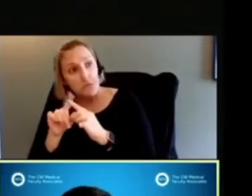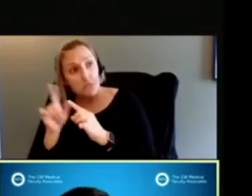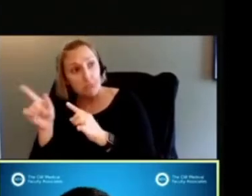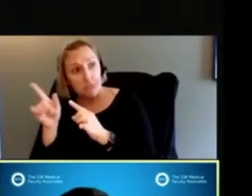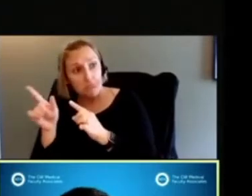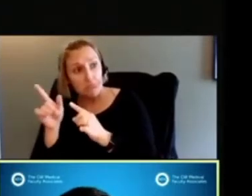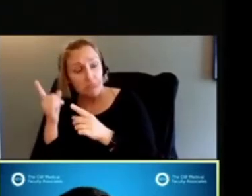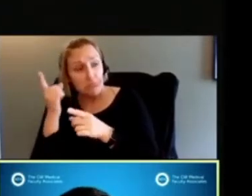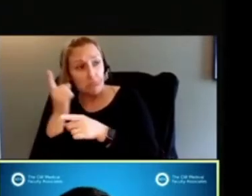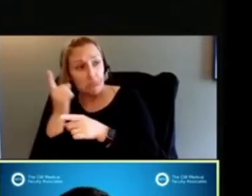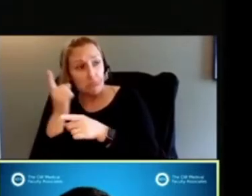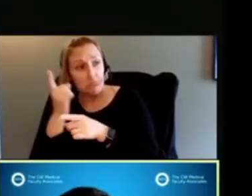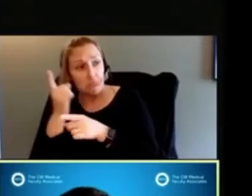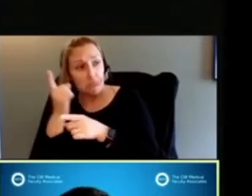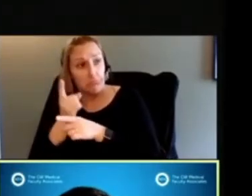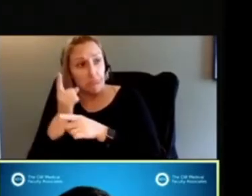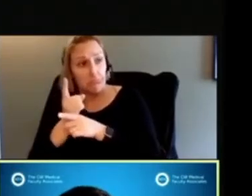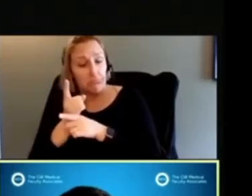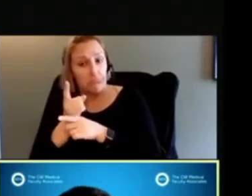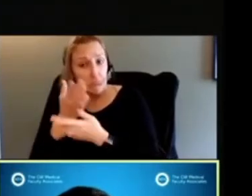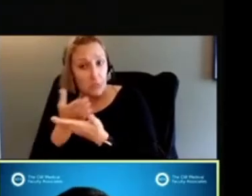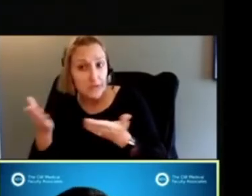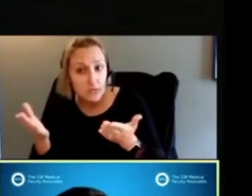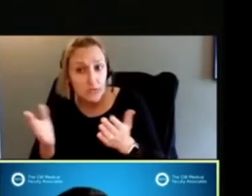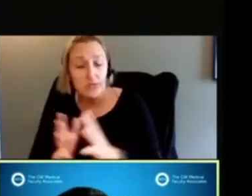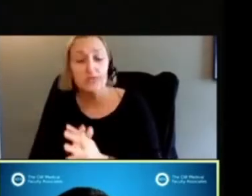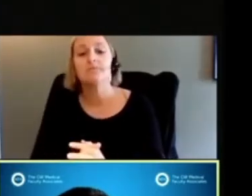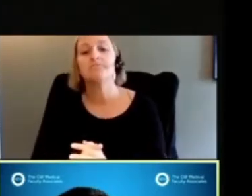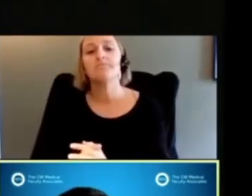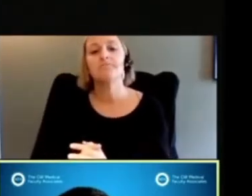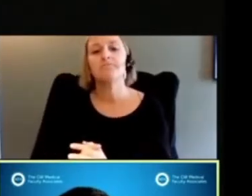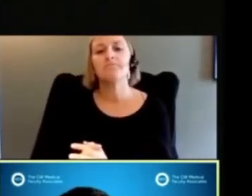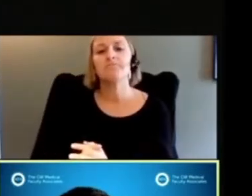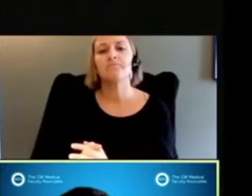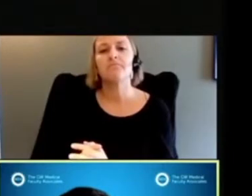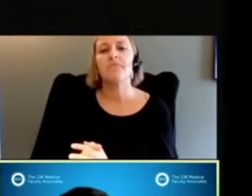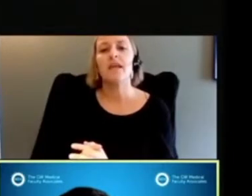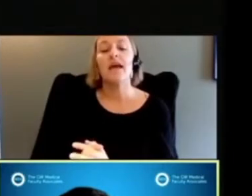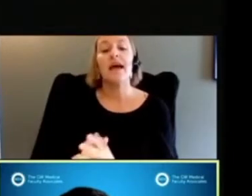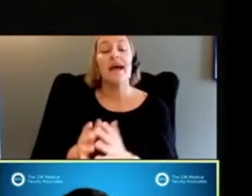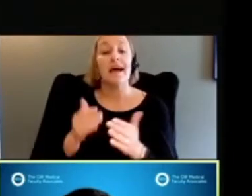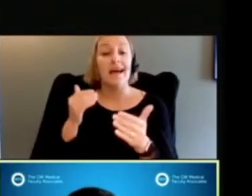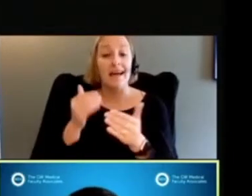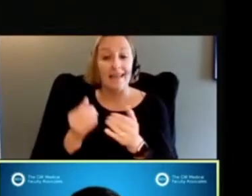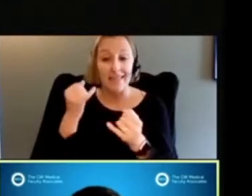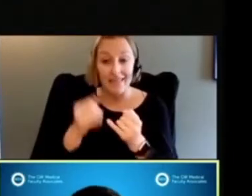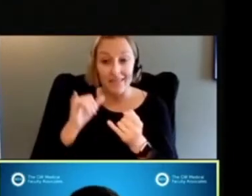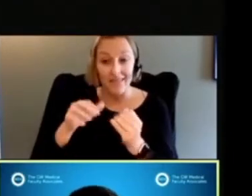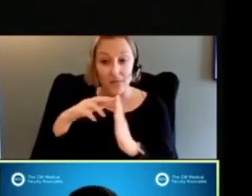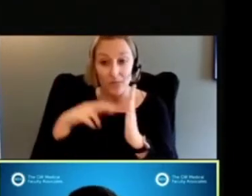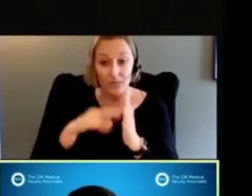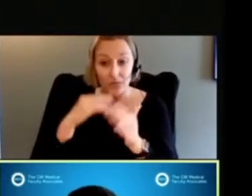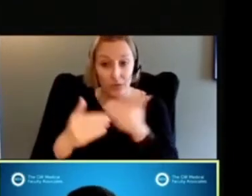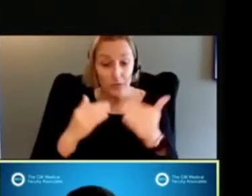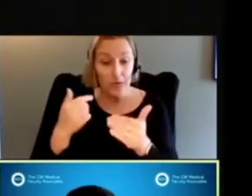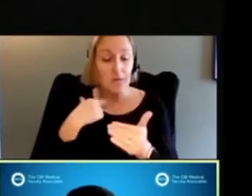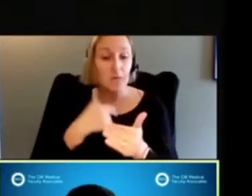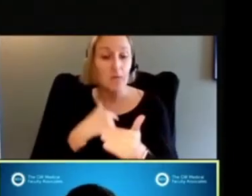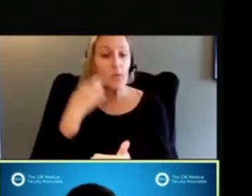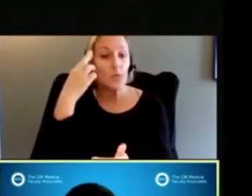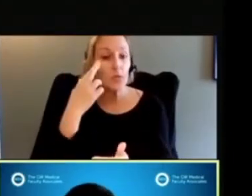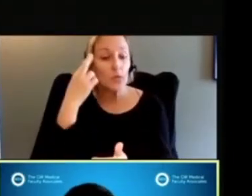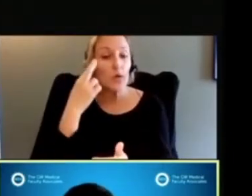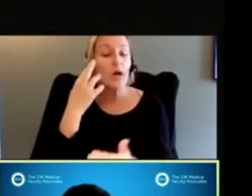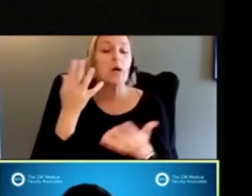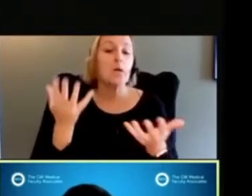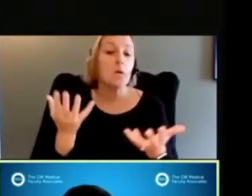resources? And at the end of the registration process, what we would learn about is, okay, if we're offering content